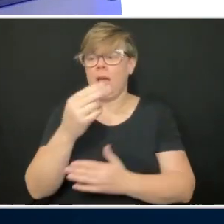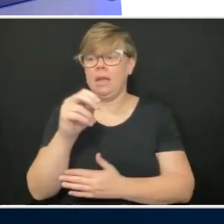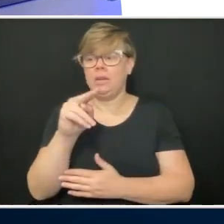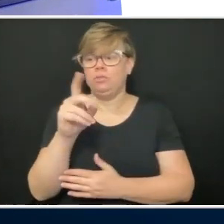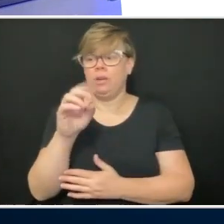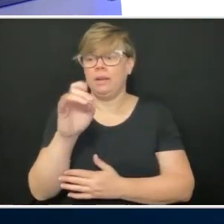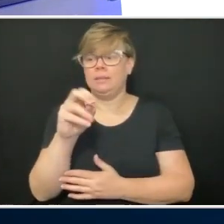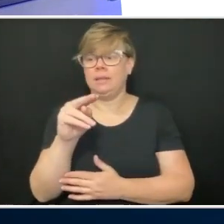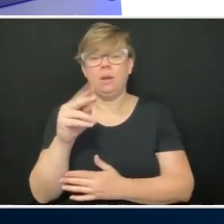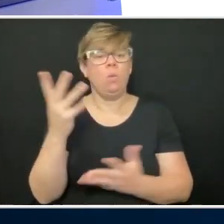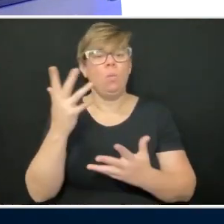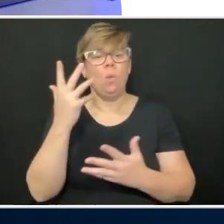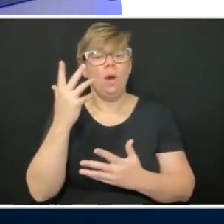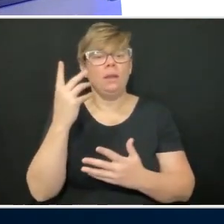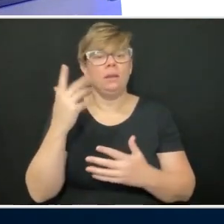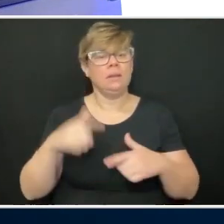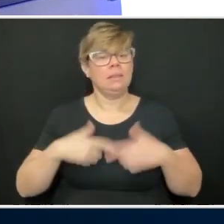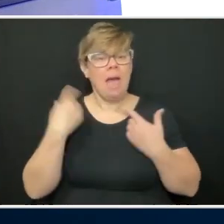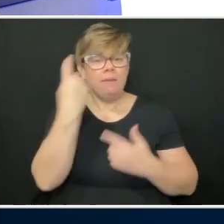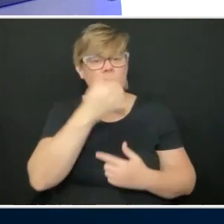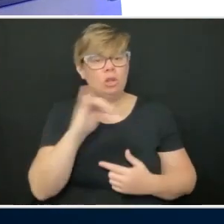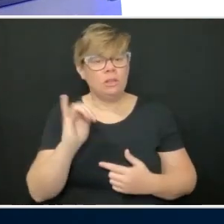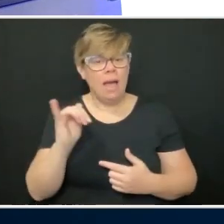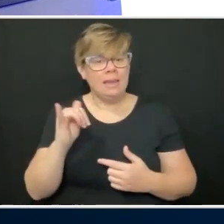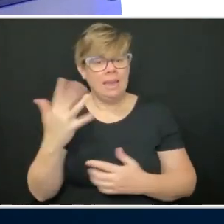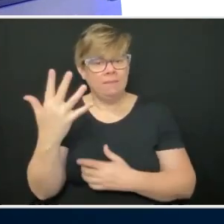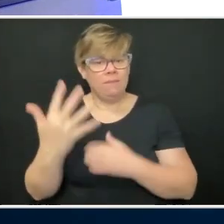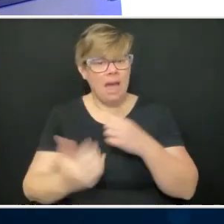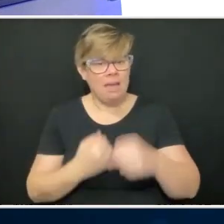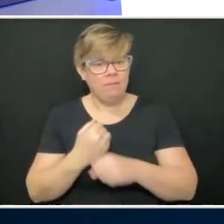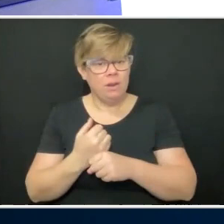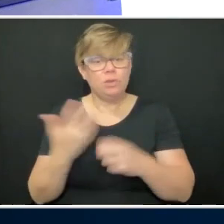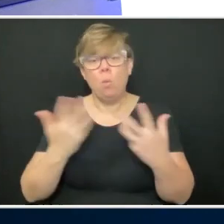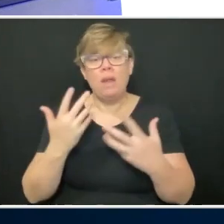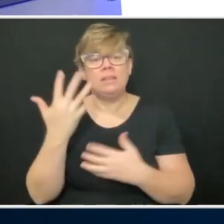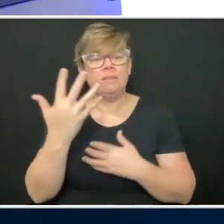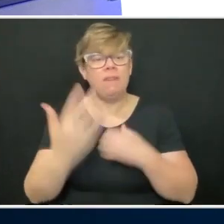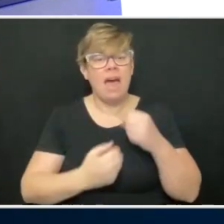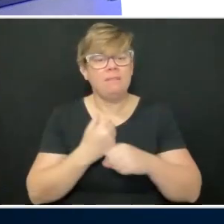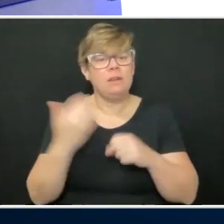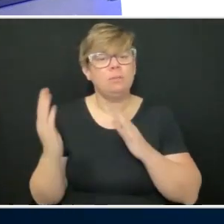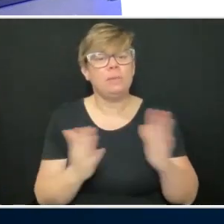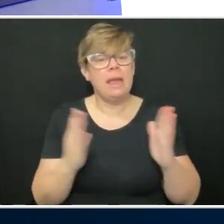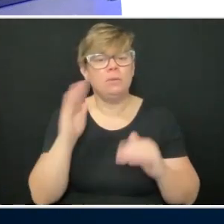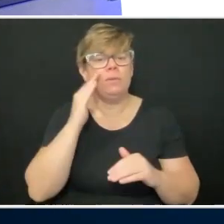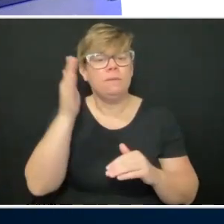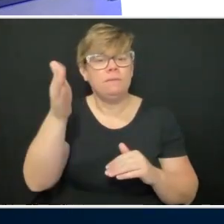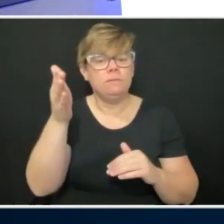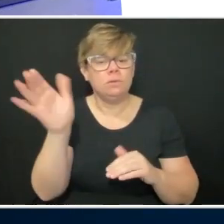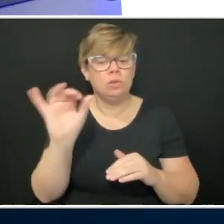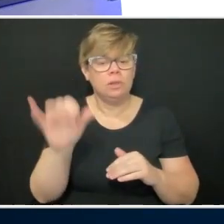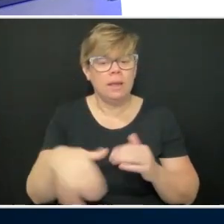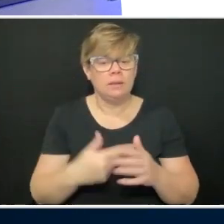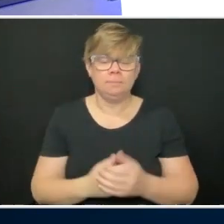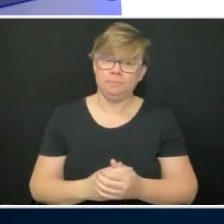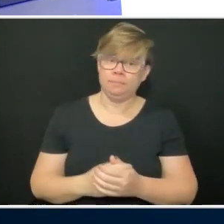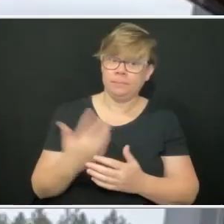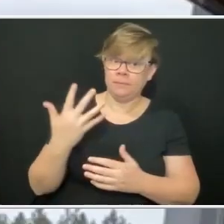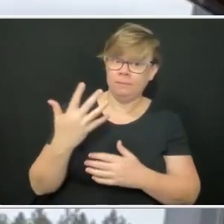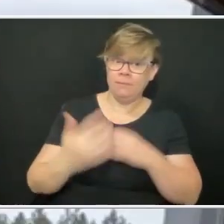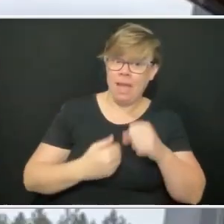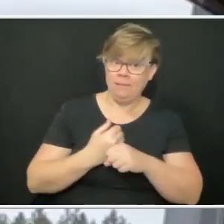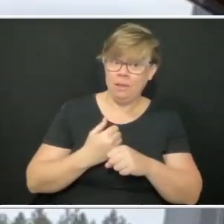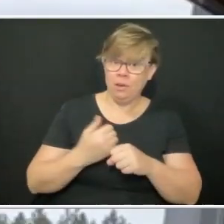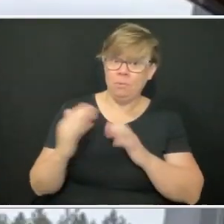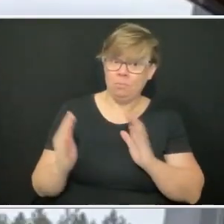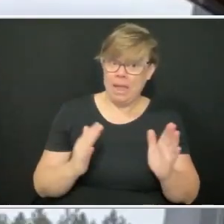in 5 years? So, Sophie wants to know, what's the 5-year plan, and what does that future look like? 5-year plan, doing well in school.